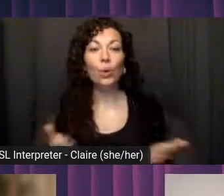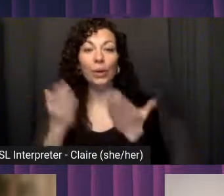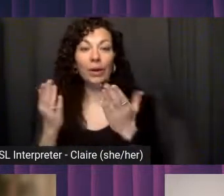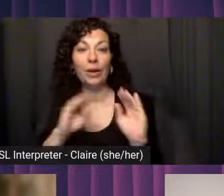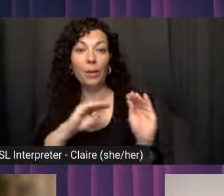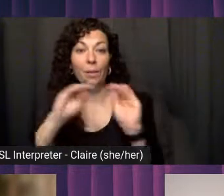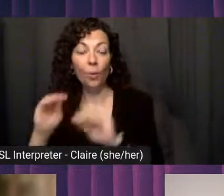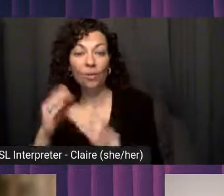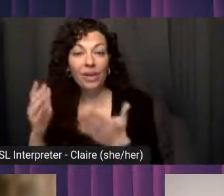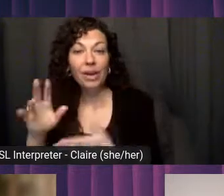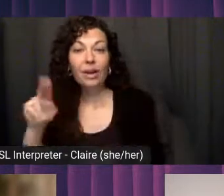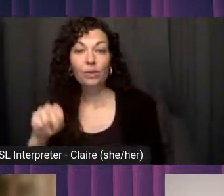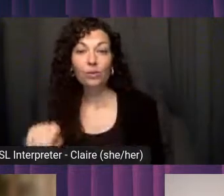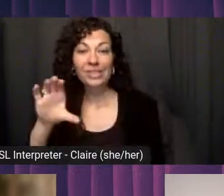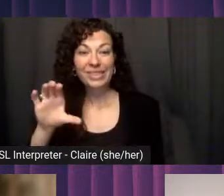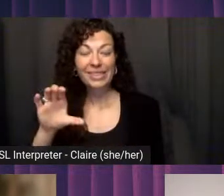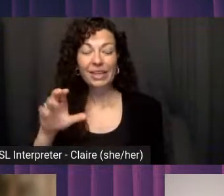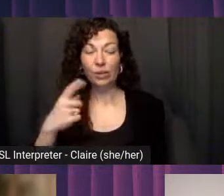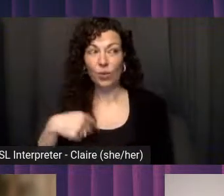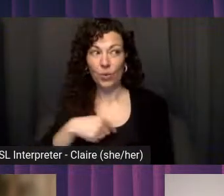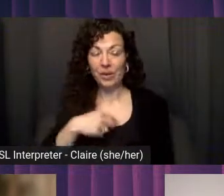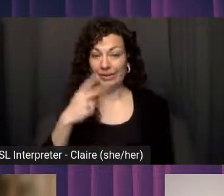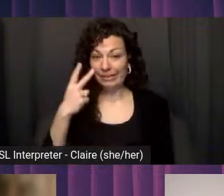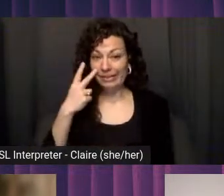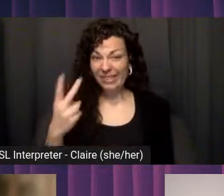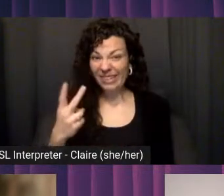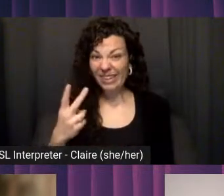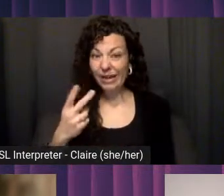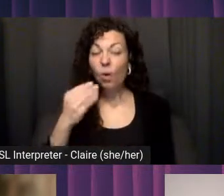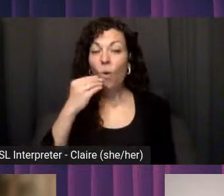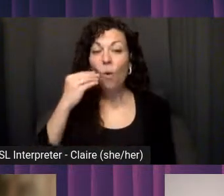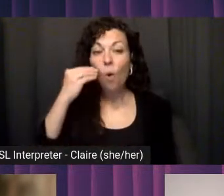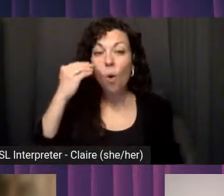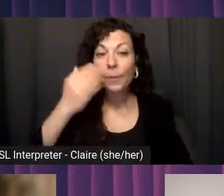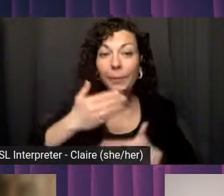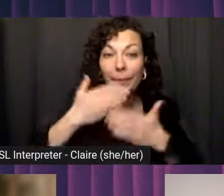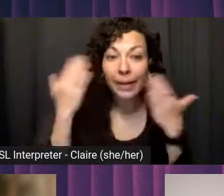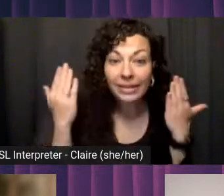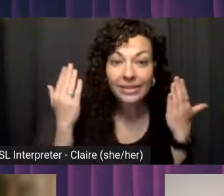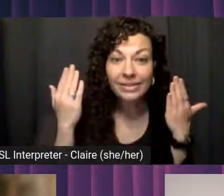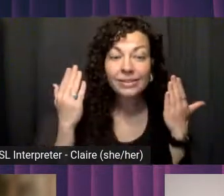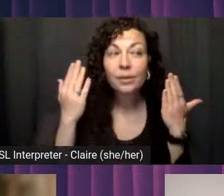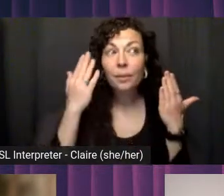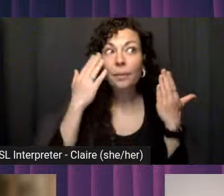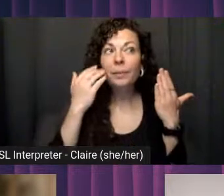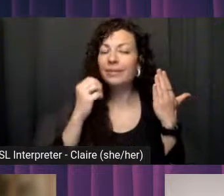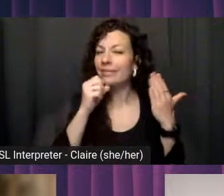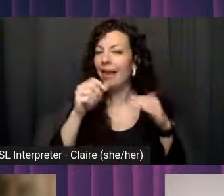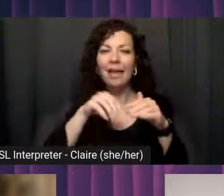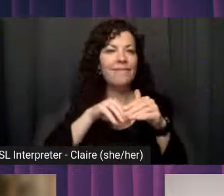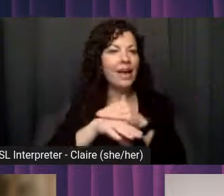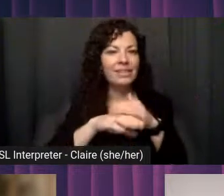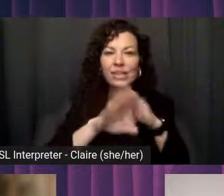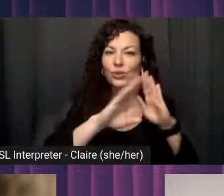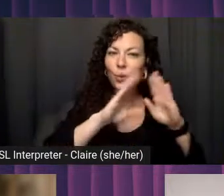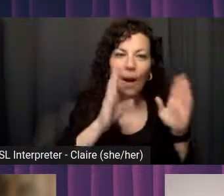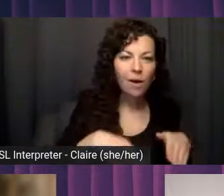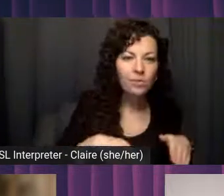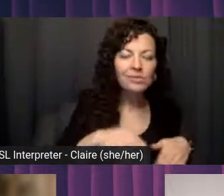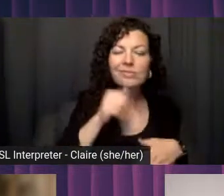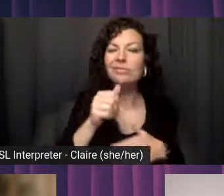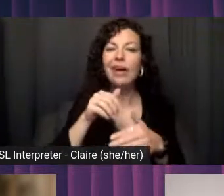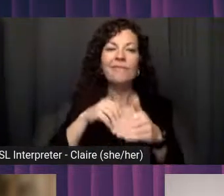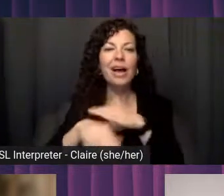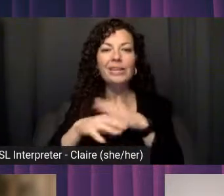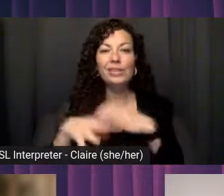it's creating migration within this country for access to basic things like housing and healthcare